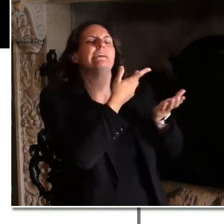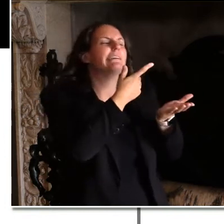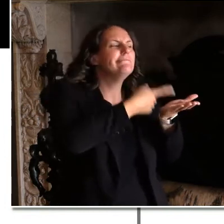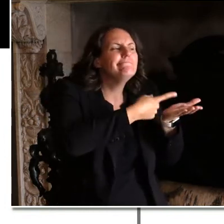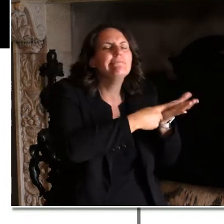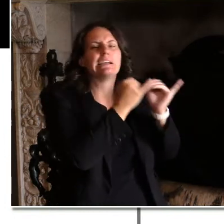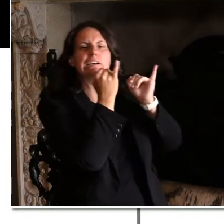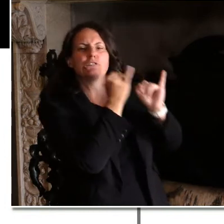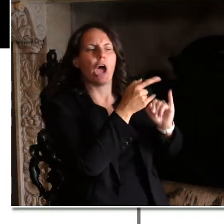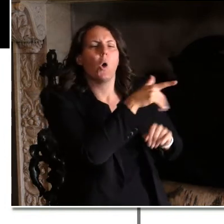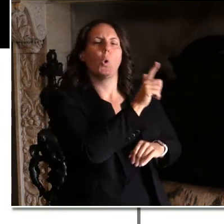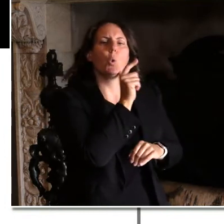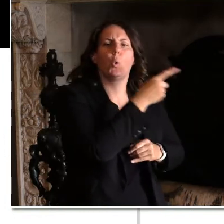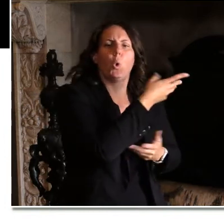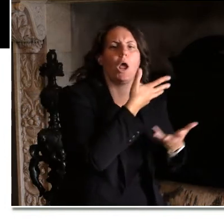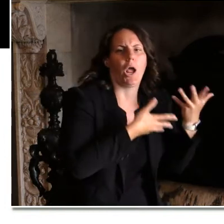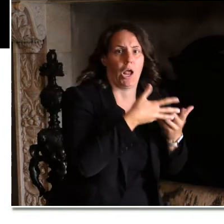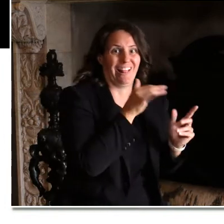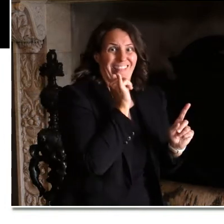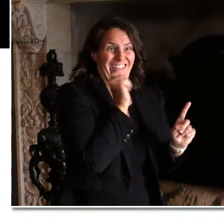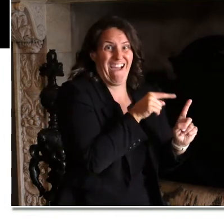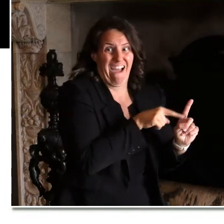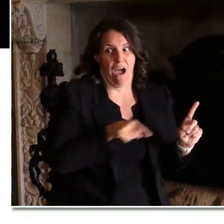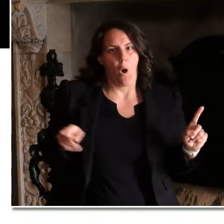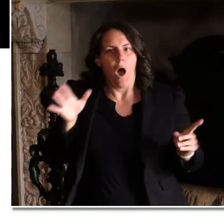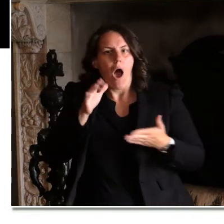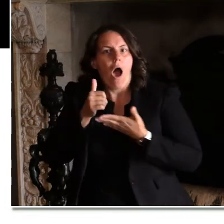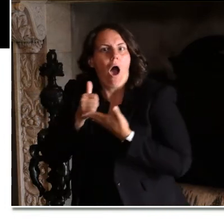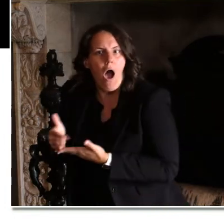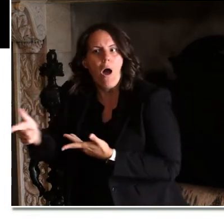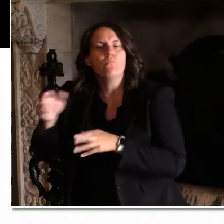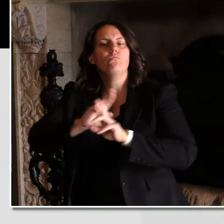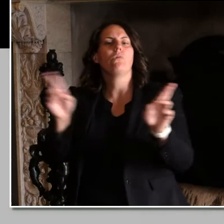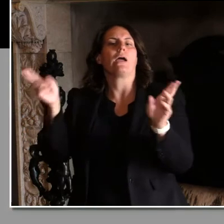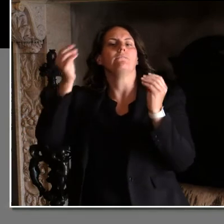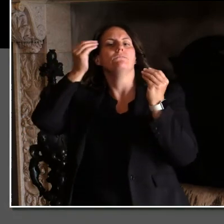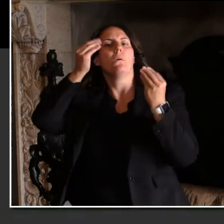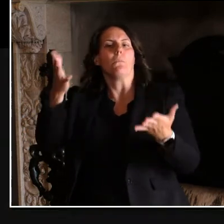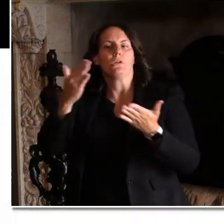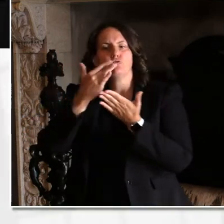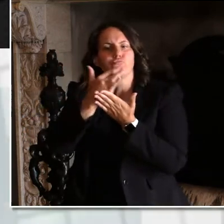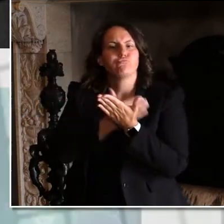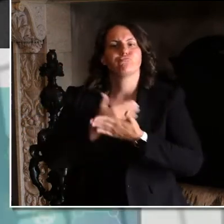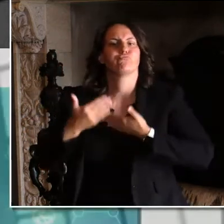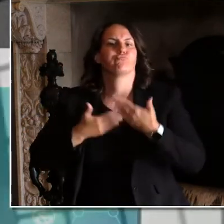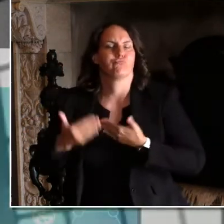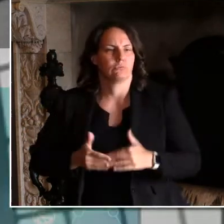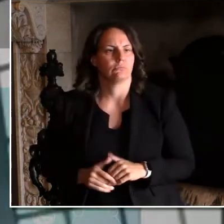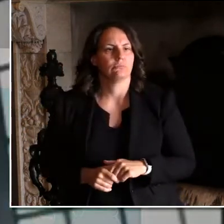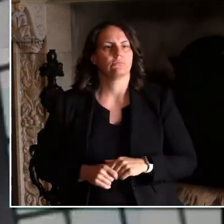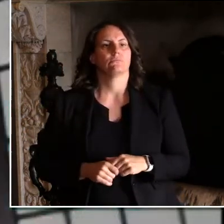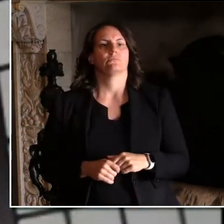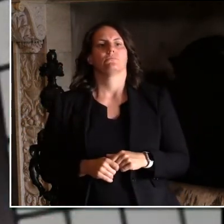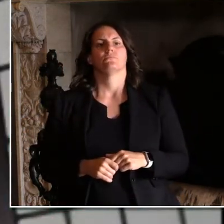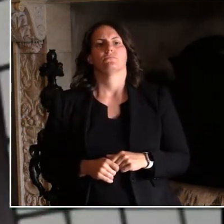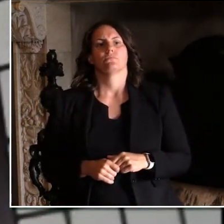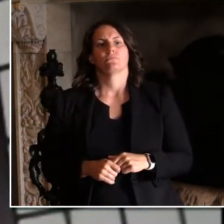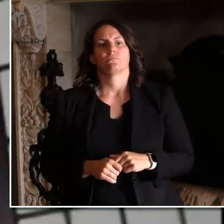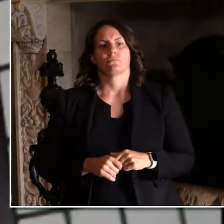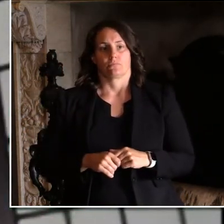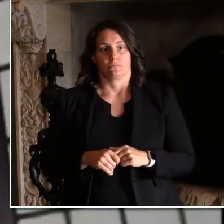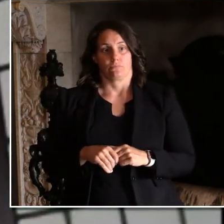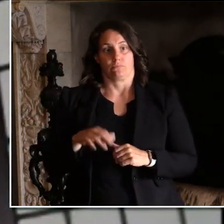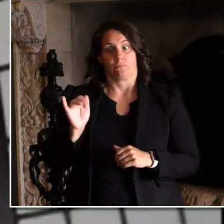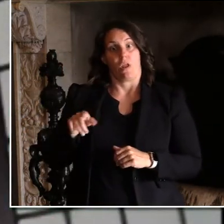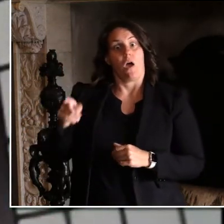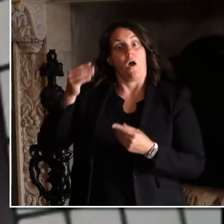responder. We're also looking at a health status check to determine if you might be immune compromised, and questions about